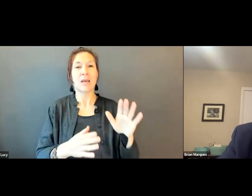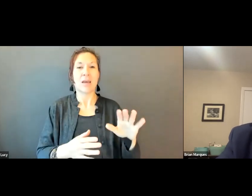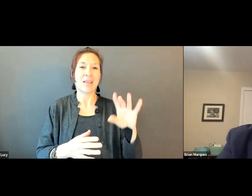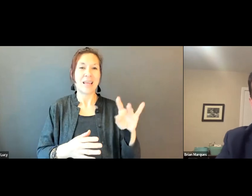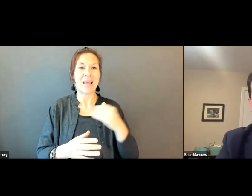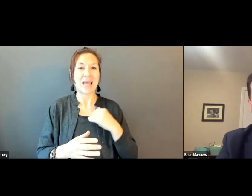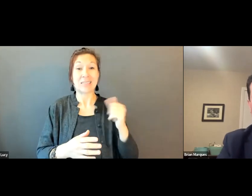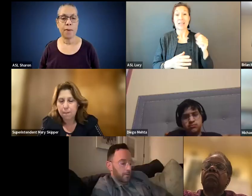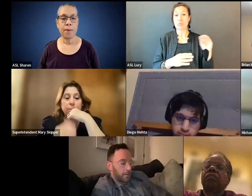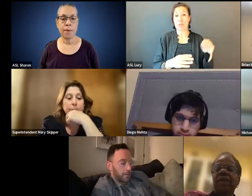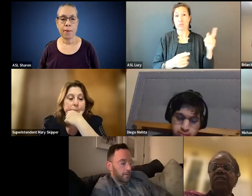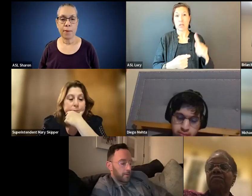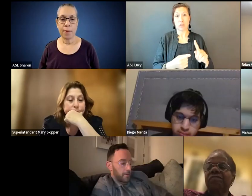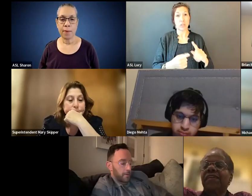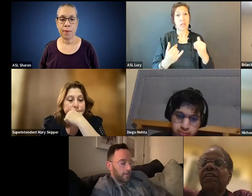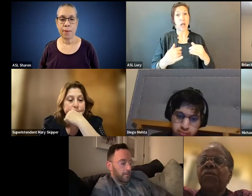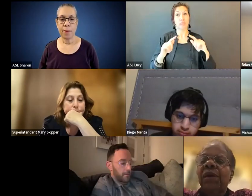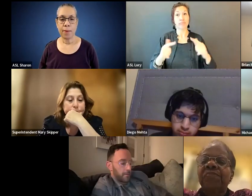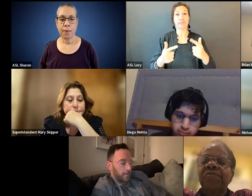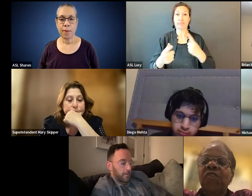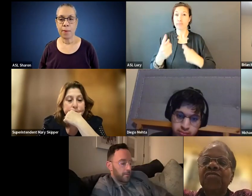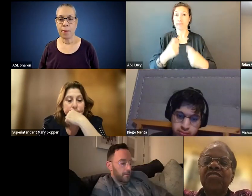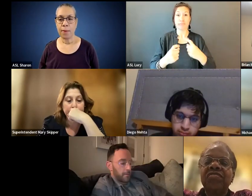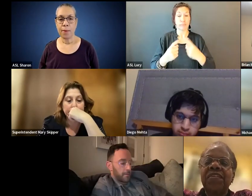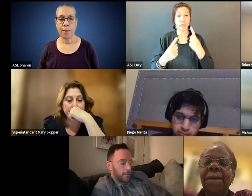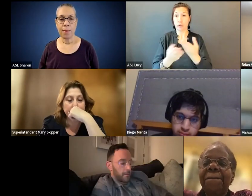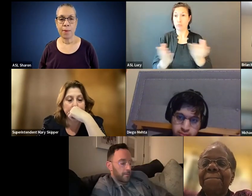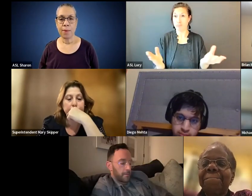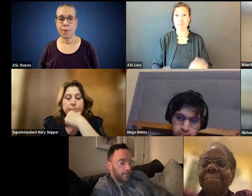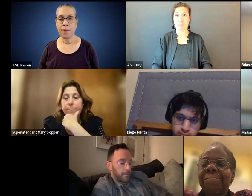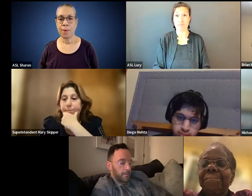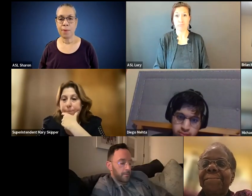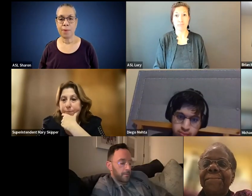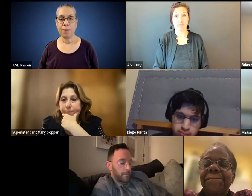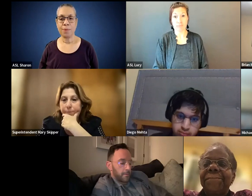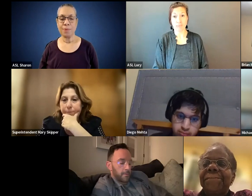folks might have thank you I'll open it up for questions